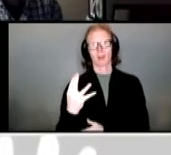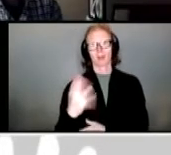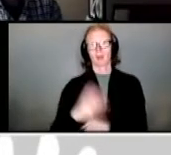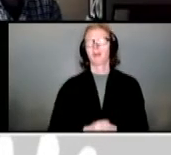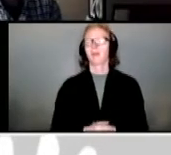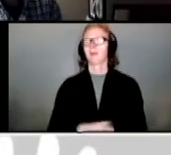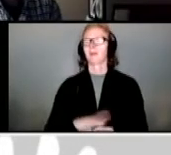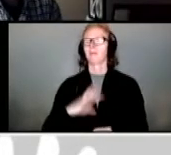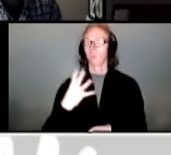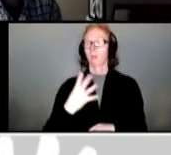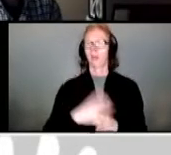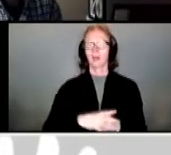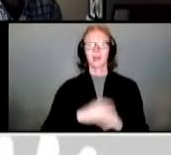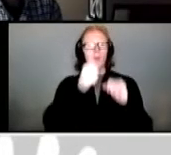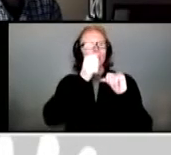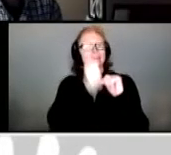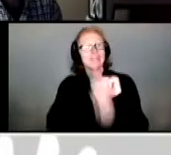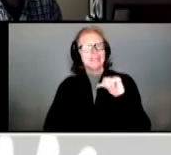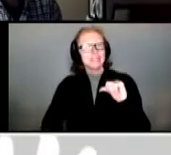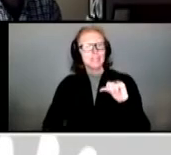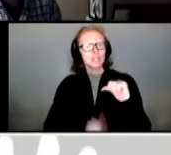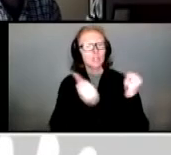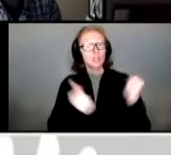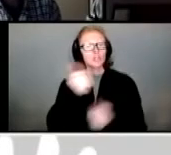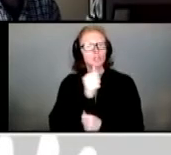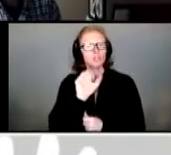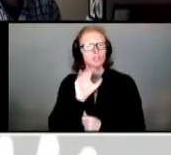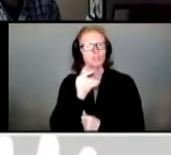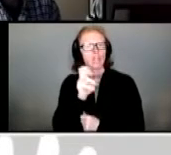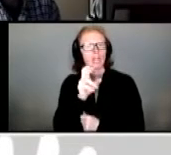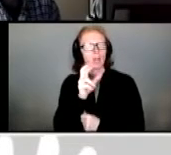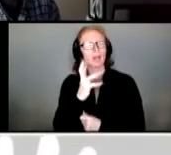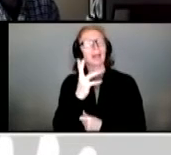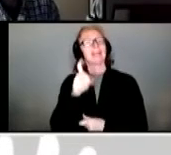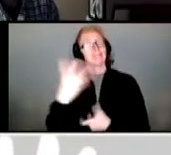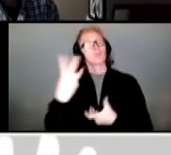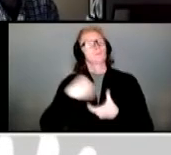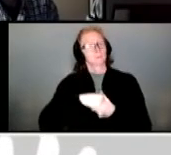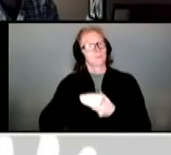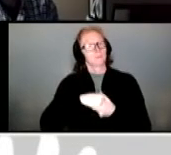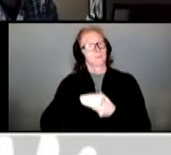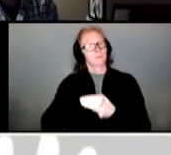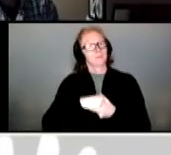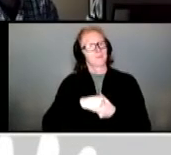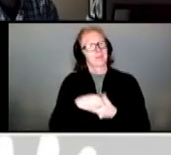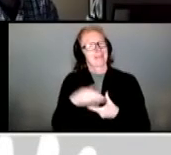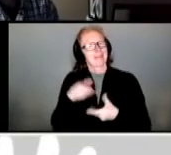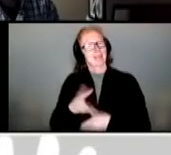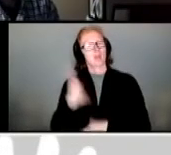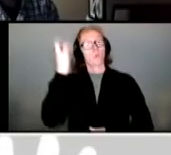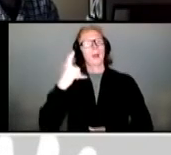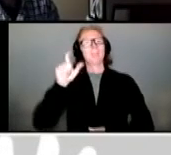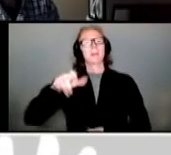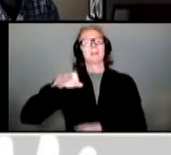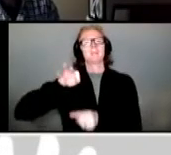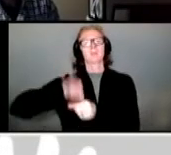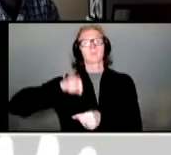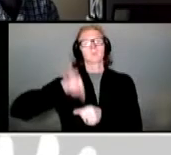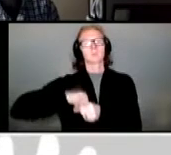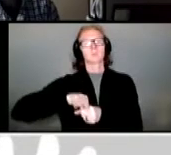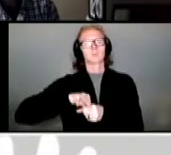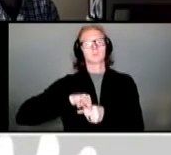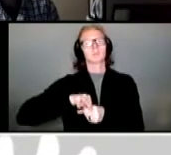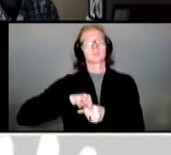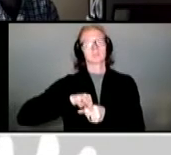all chairs be present because what we're gonna do will require a vote in the